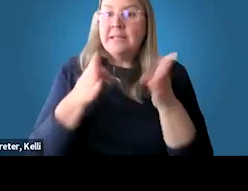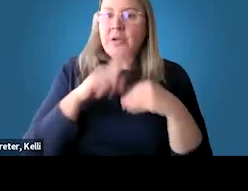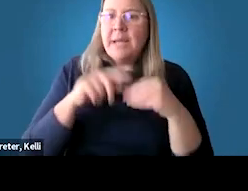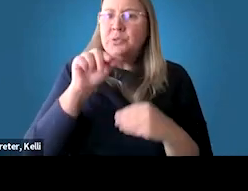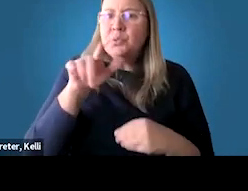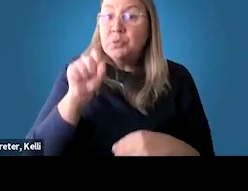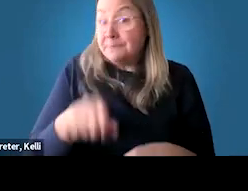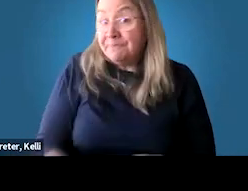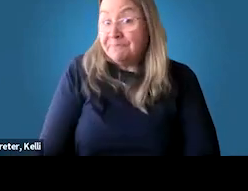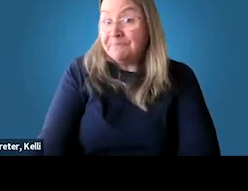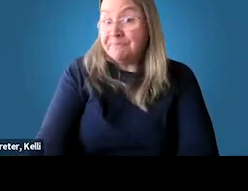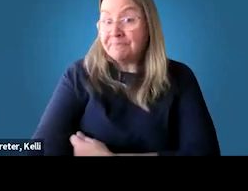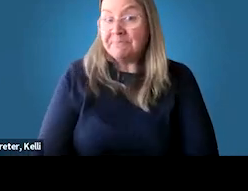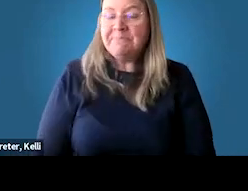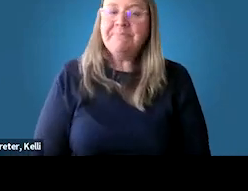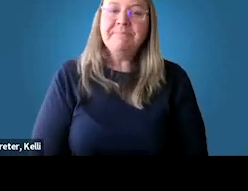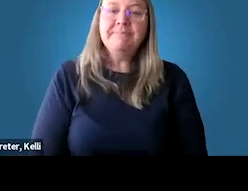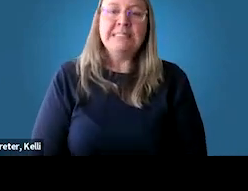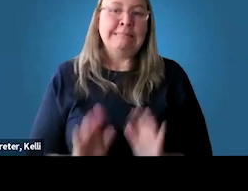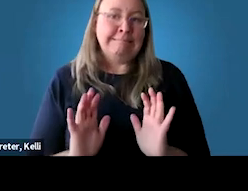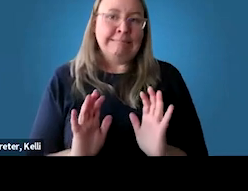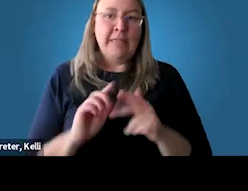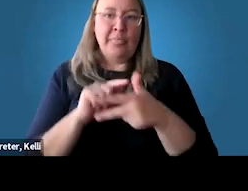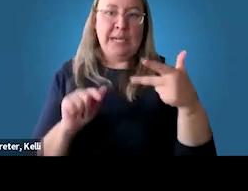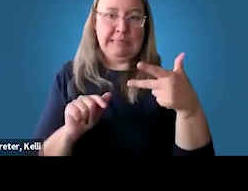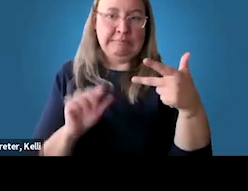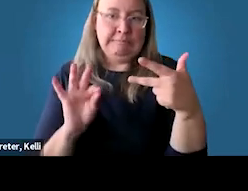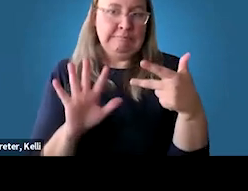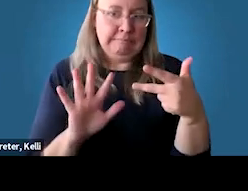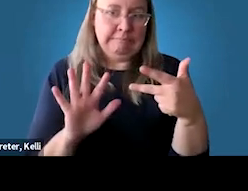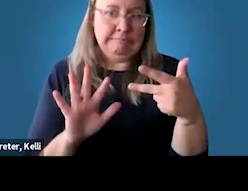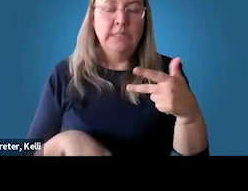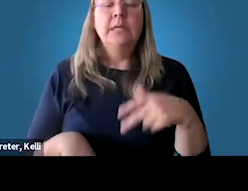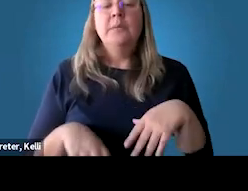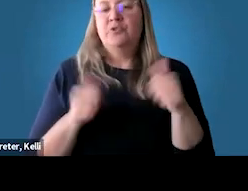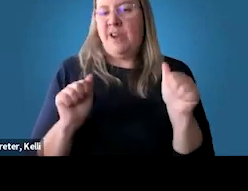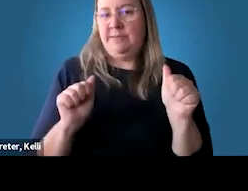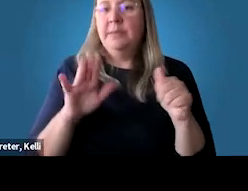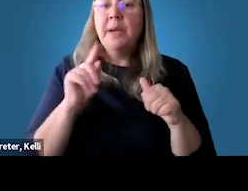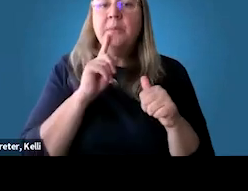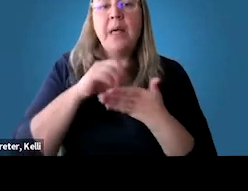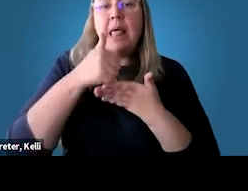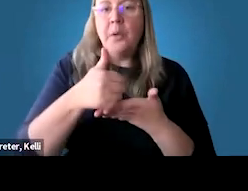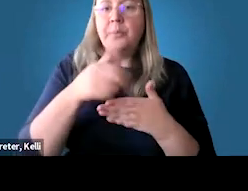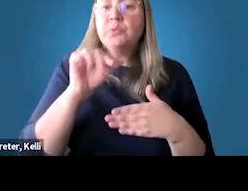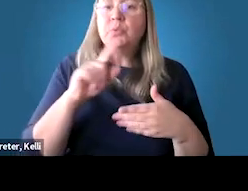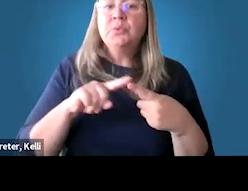tools. So we'll see if we can get to three. I can at least promise two. But let's give you a tool to help cultivate seeing. All right, so